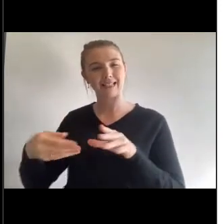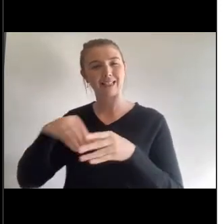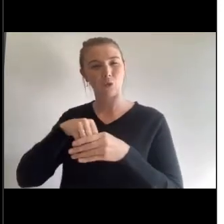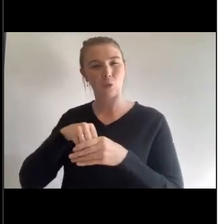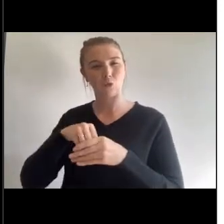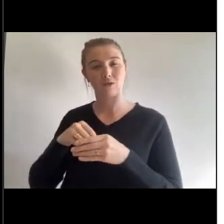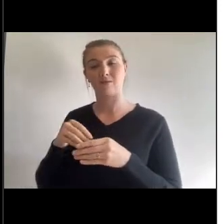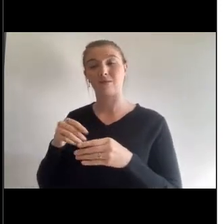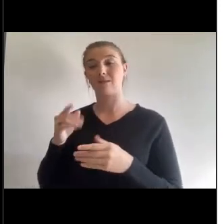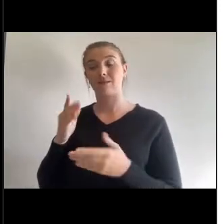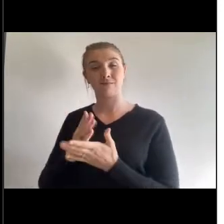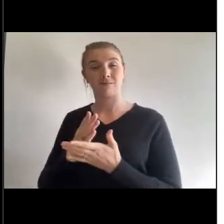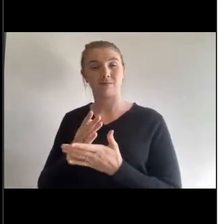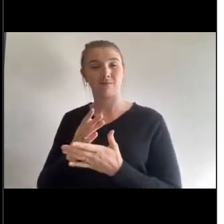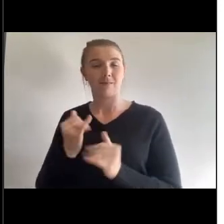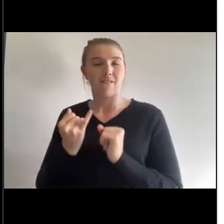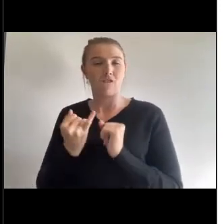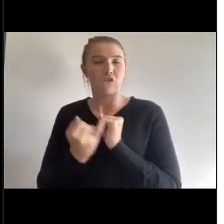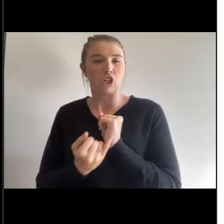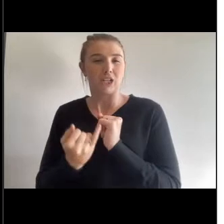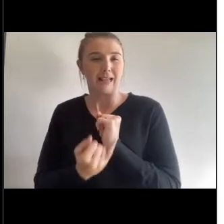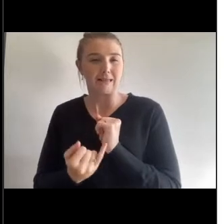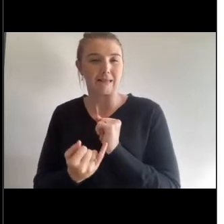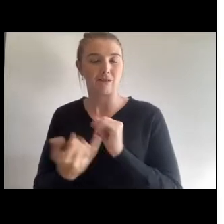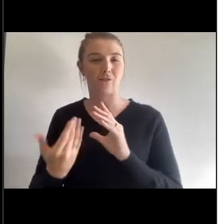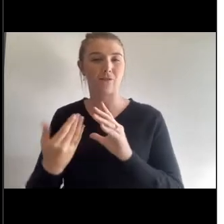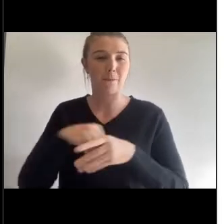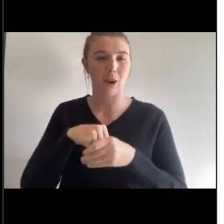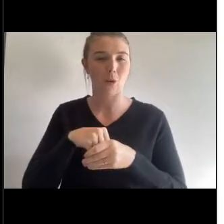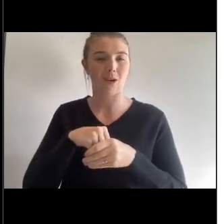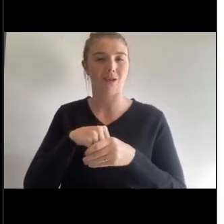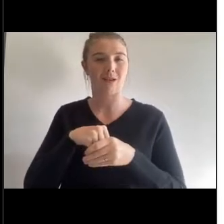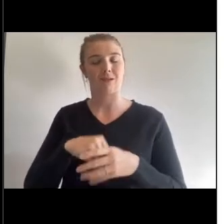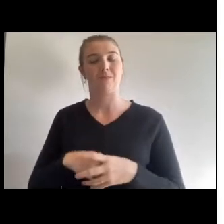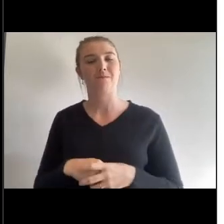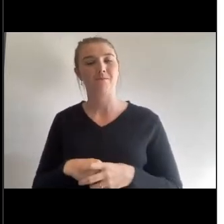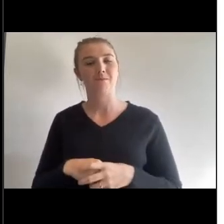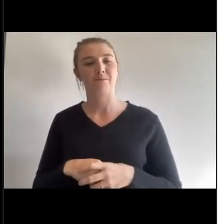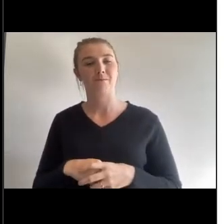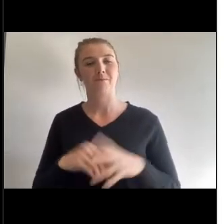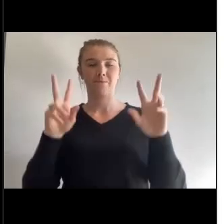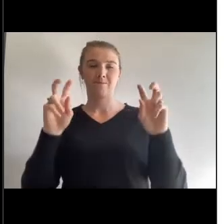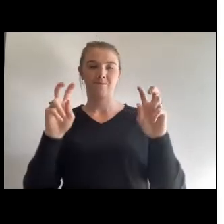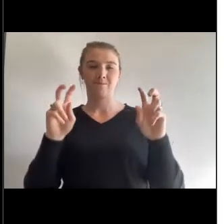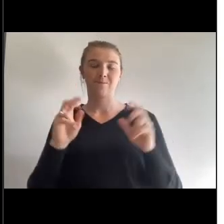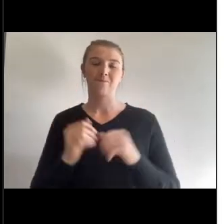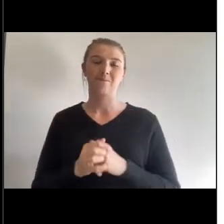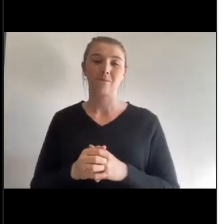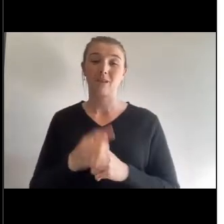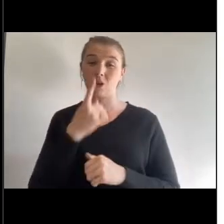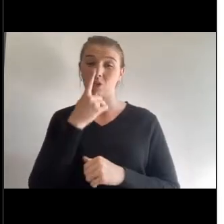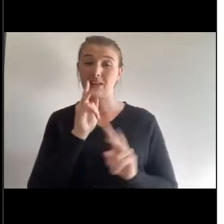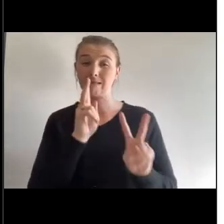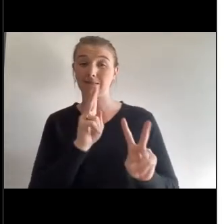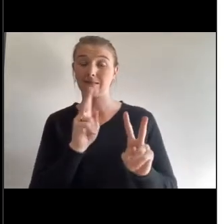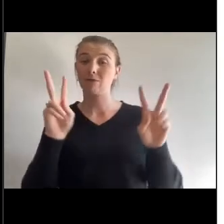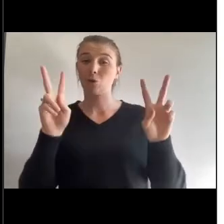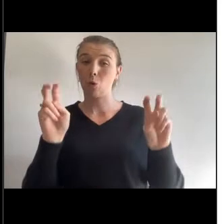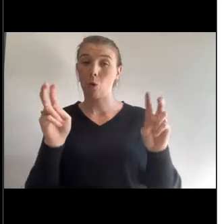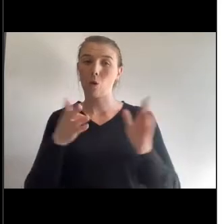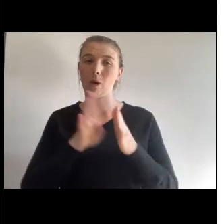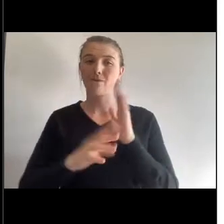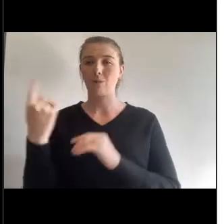the fragility of belonging. And on the next slide, you'll see a quote from somebody who was involved in the study who described